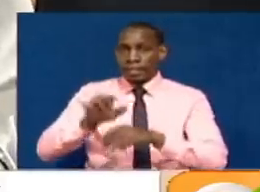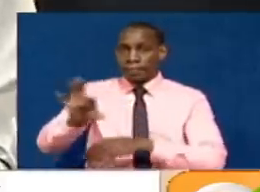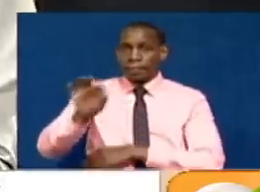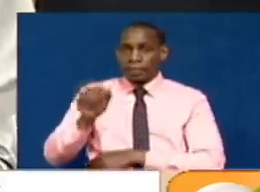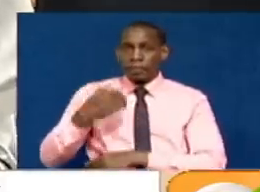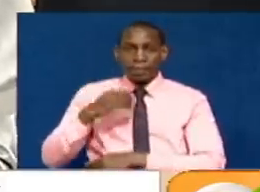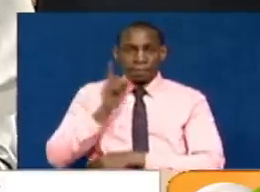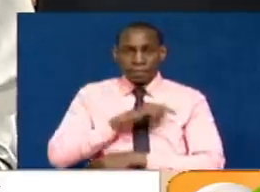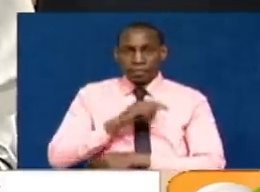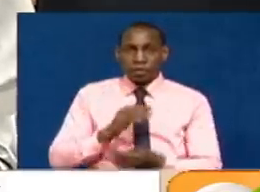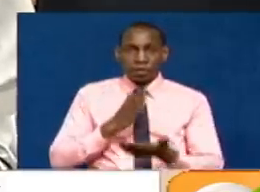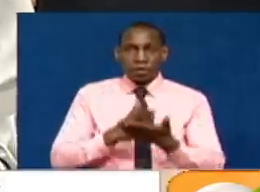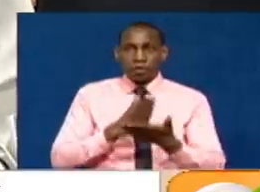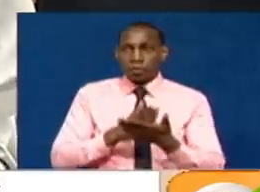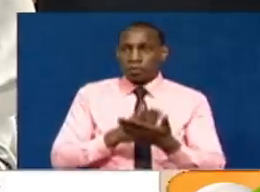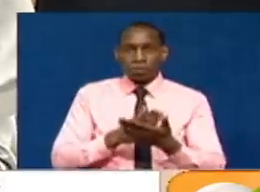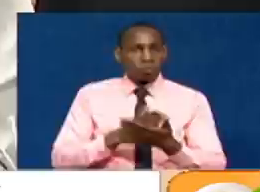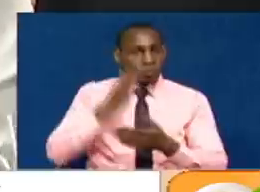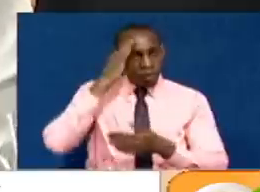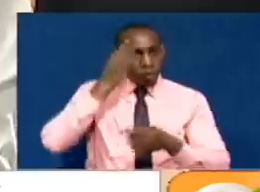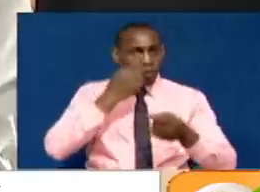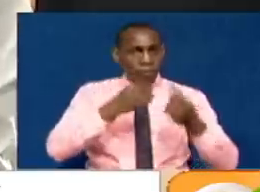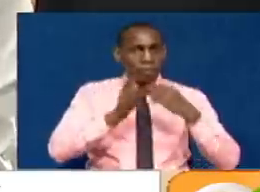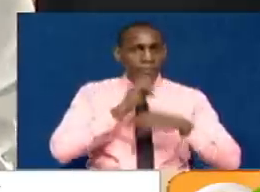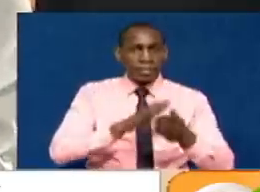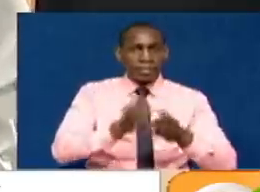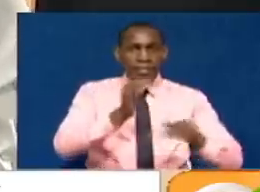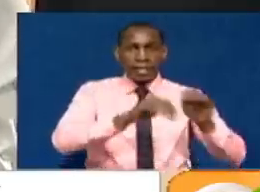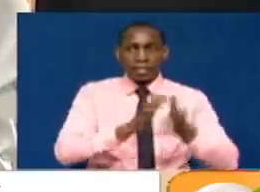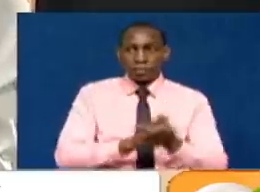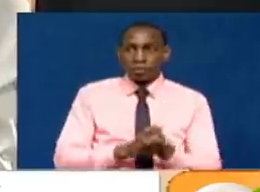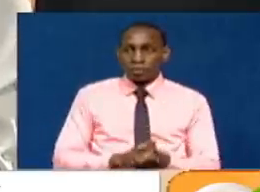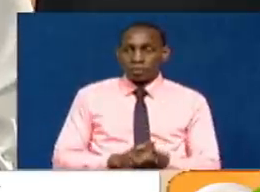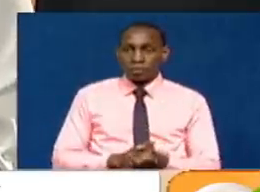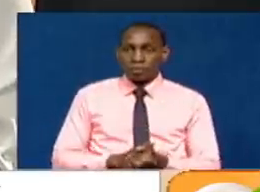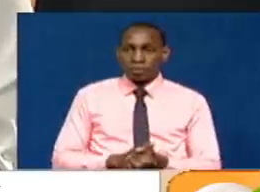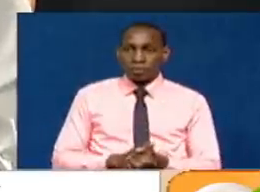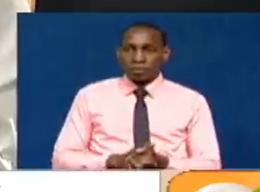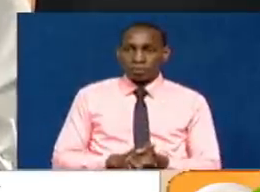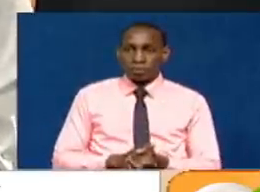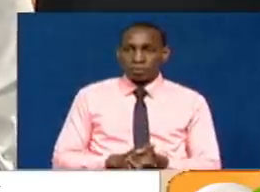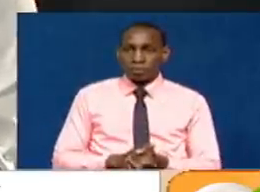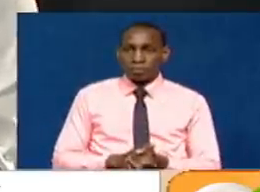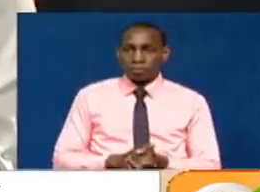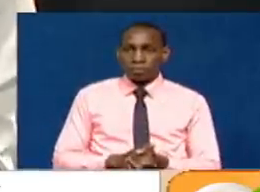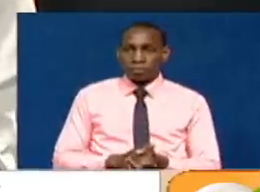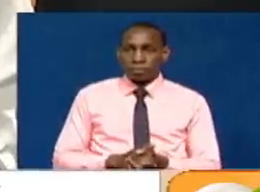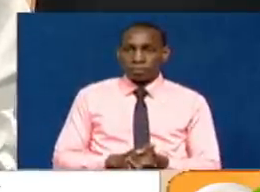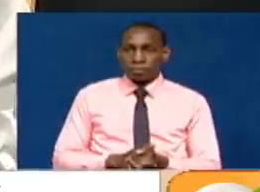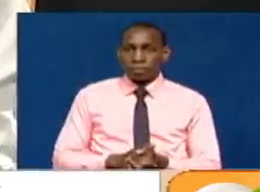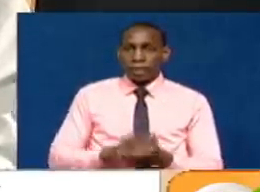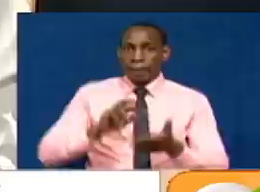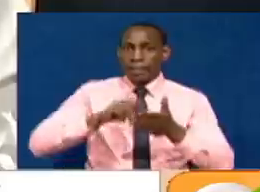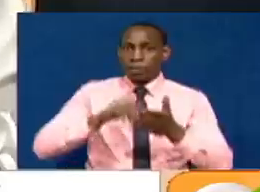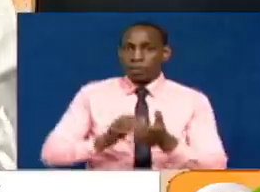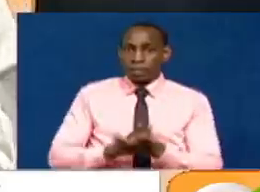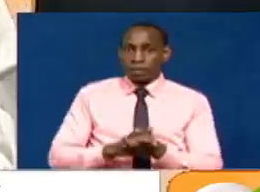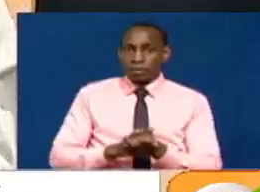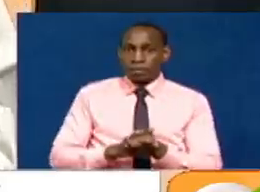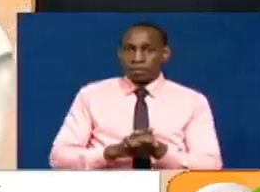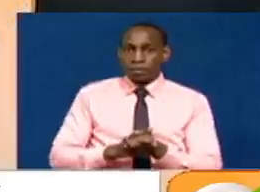nomination, you're basically home and dry. I mean, you've done 90% of what you needed to do. So most of the